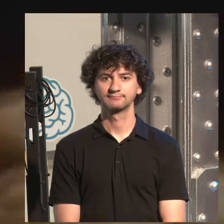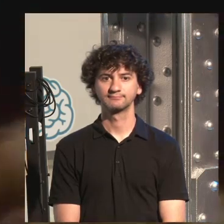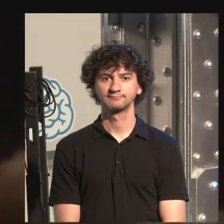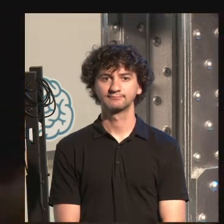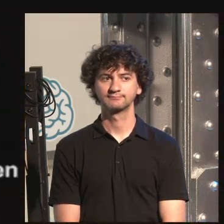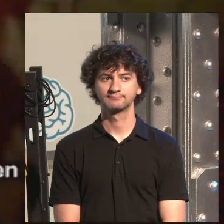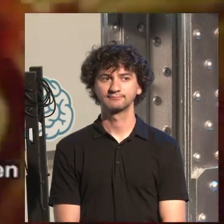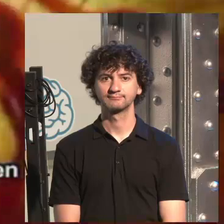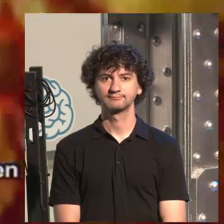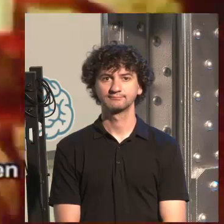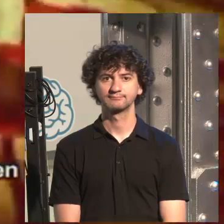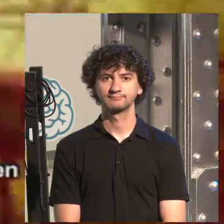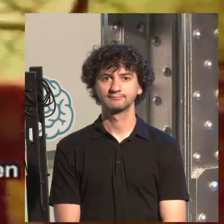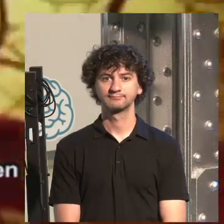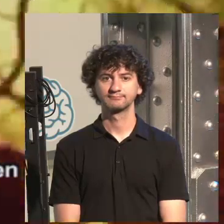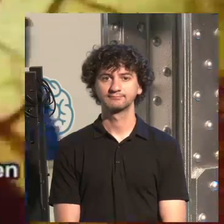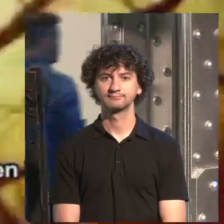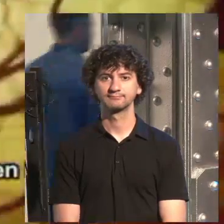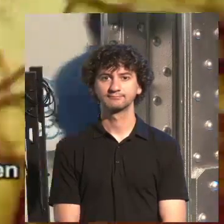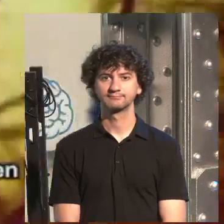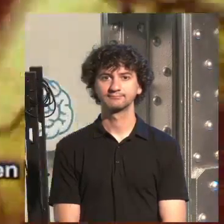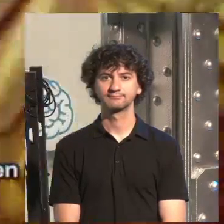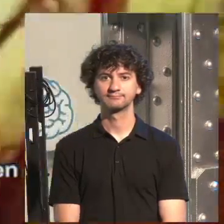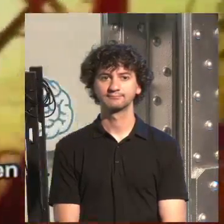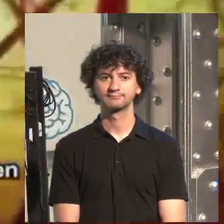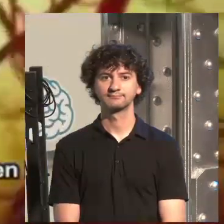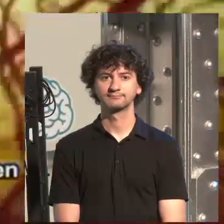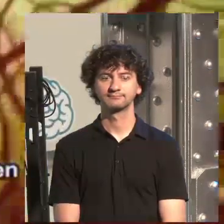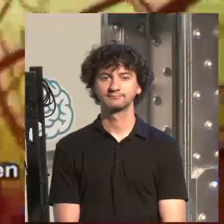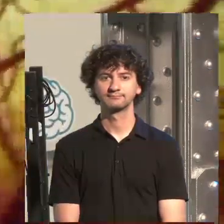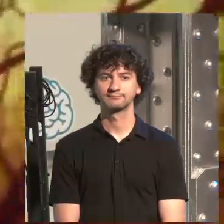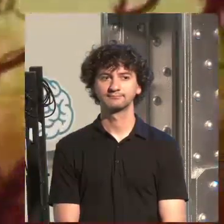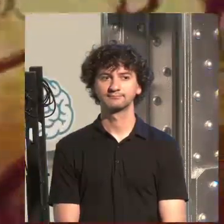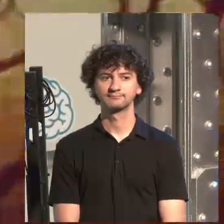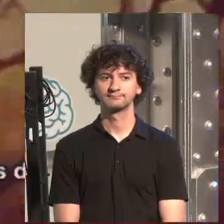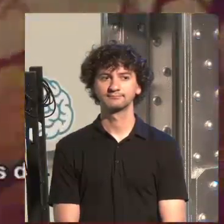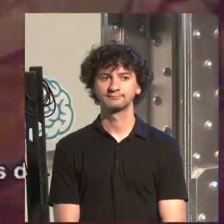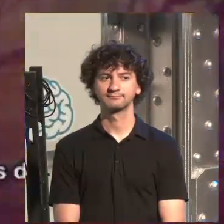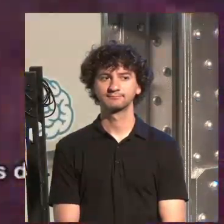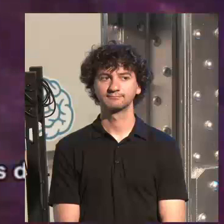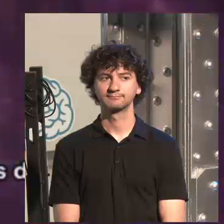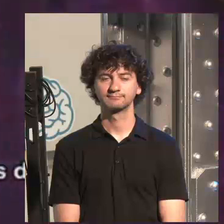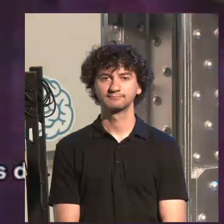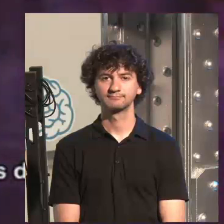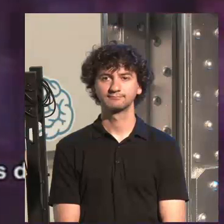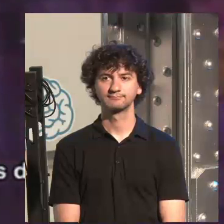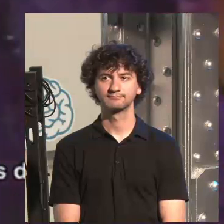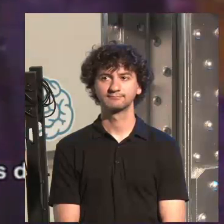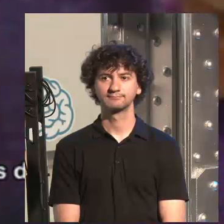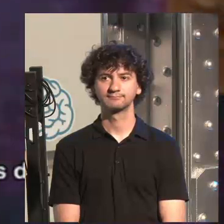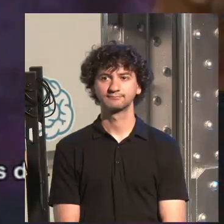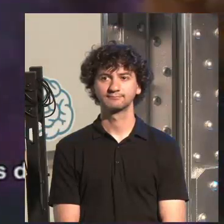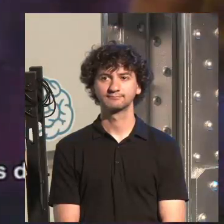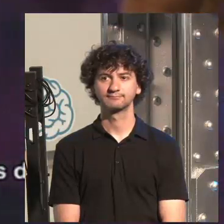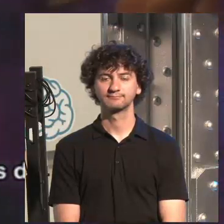like a walnut. What we know is encoded in cells called neurons, and there are something like 100